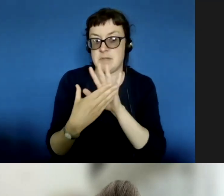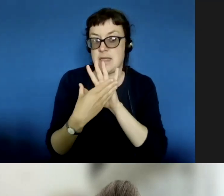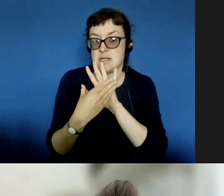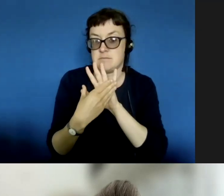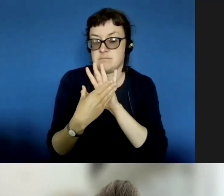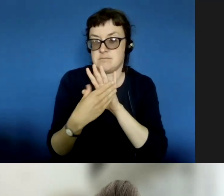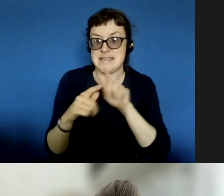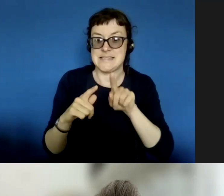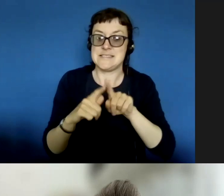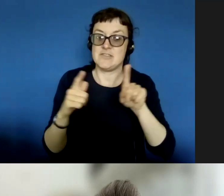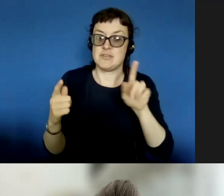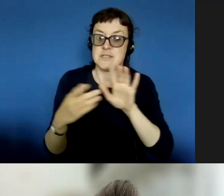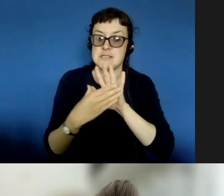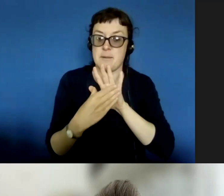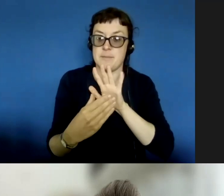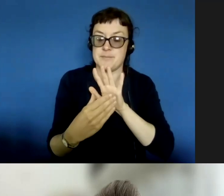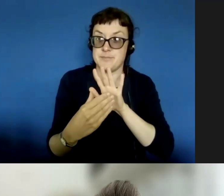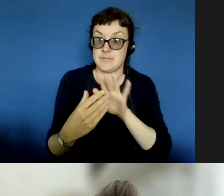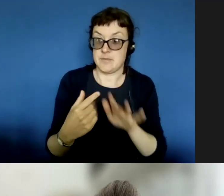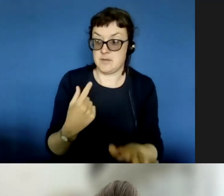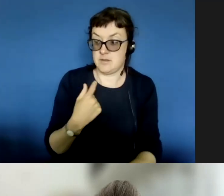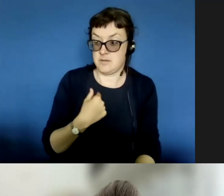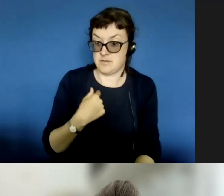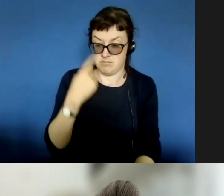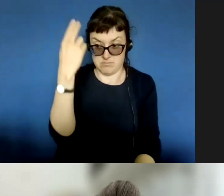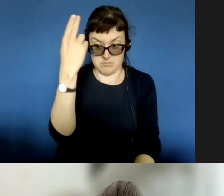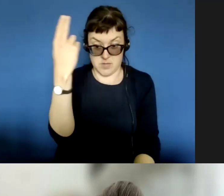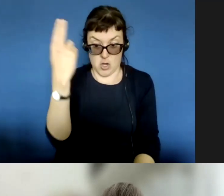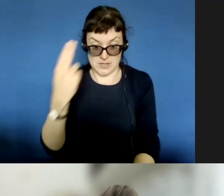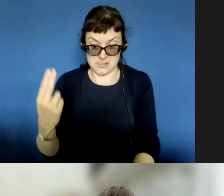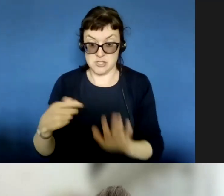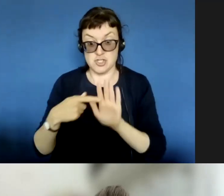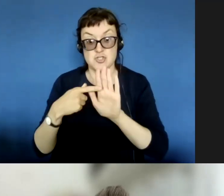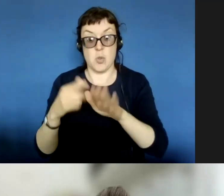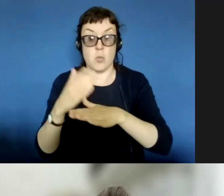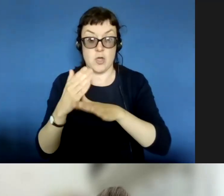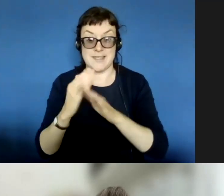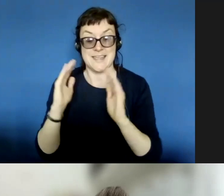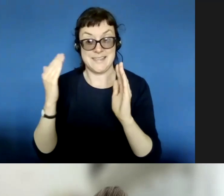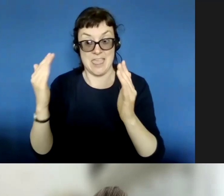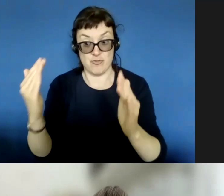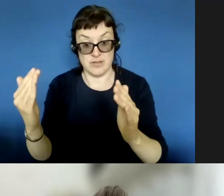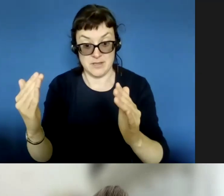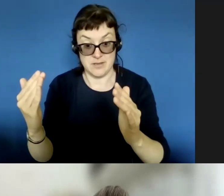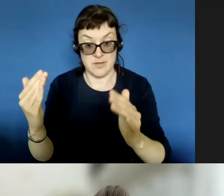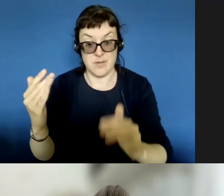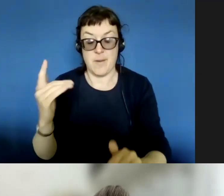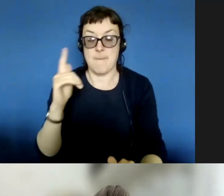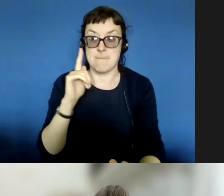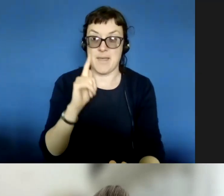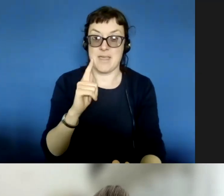as artists displaying work in an art gallery, as opposed to having those relationships